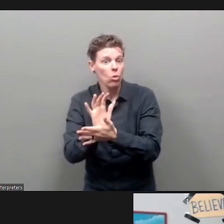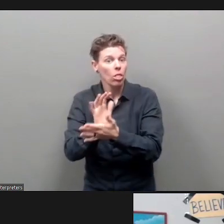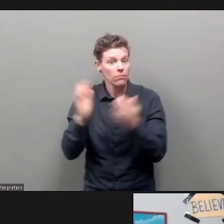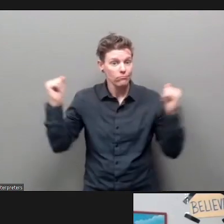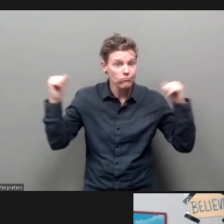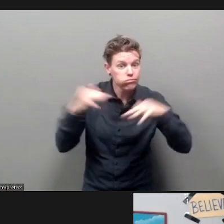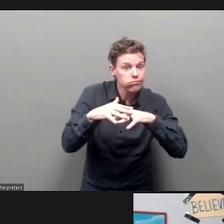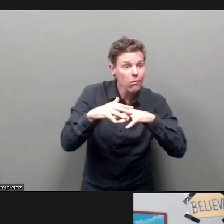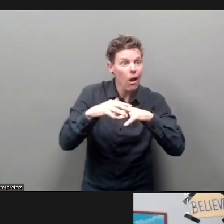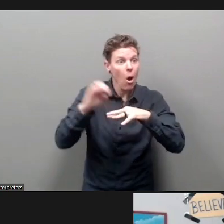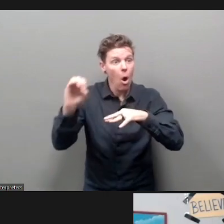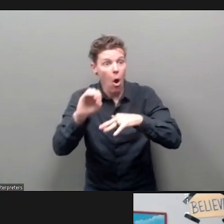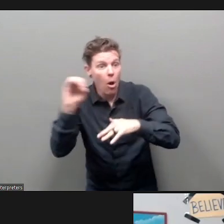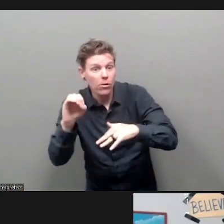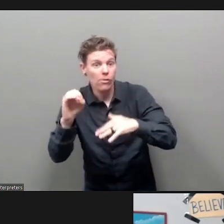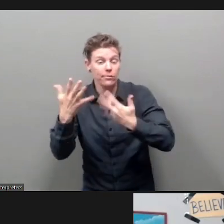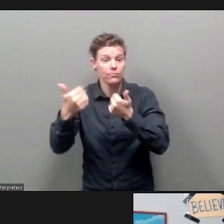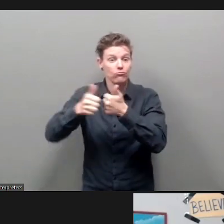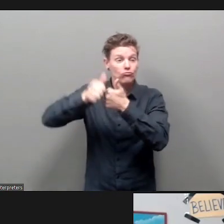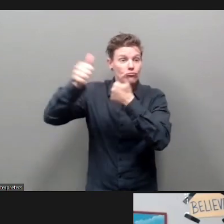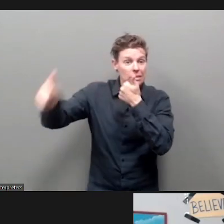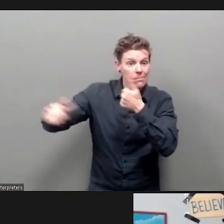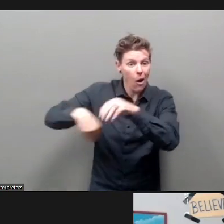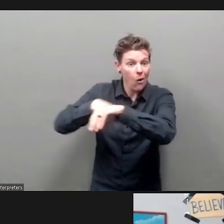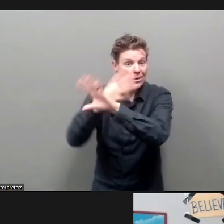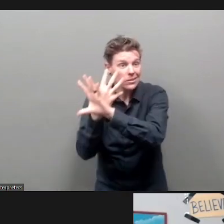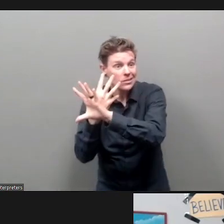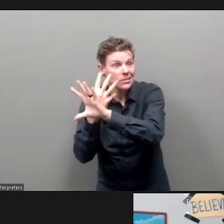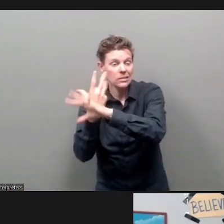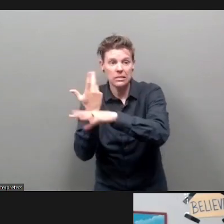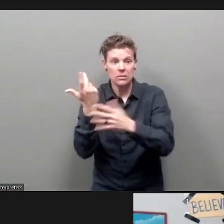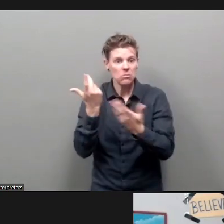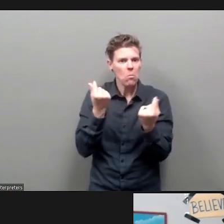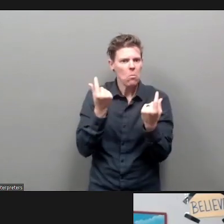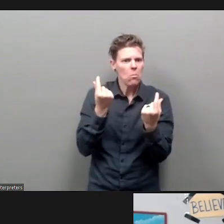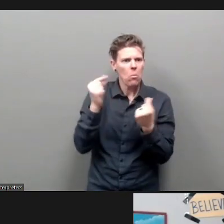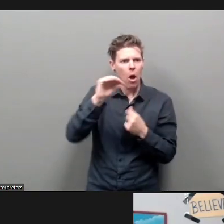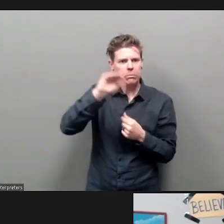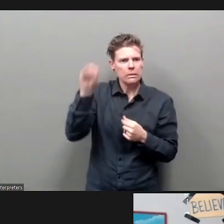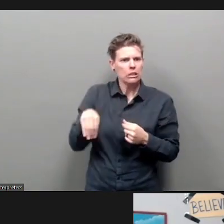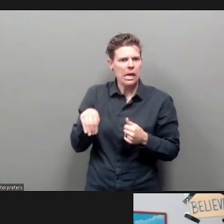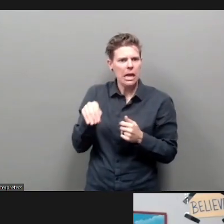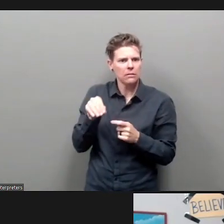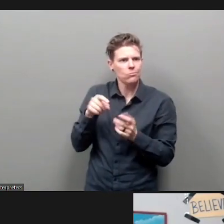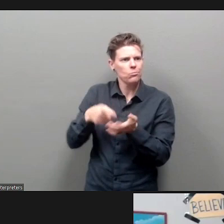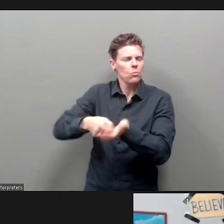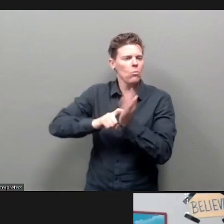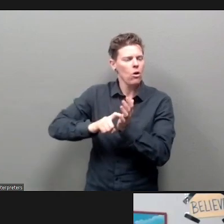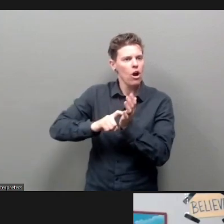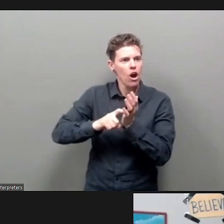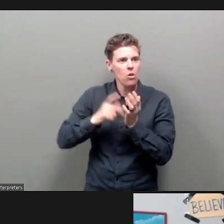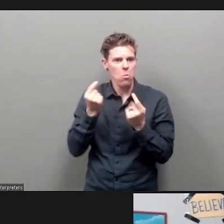high? What would that threshold be? And what are any concerns we may have about the availability of testing for students?